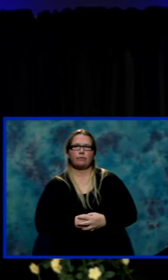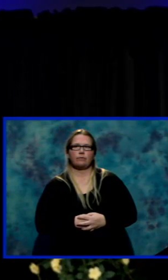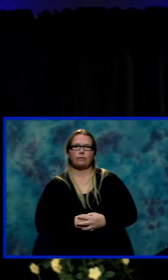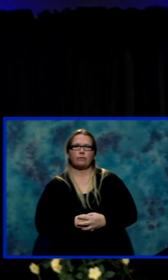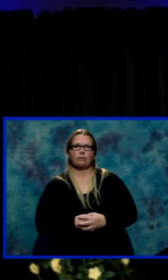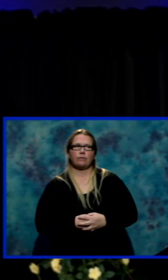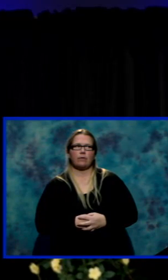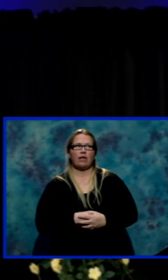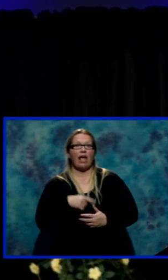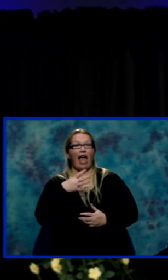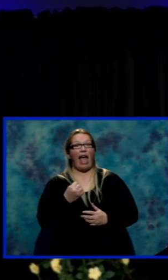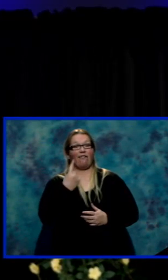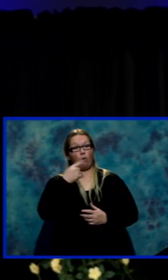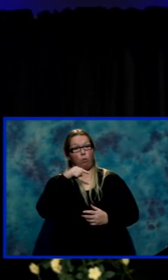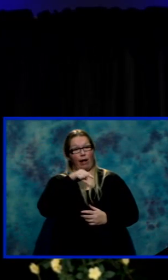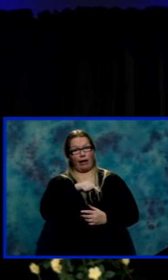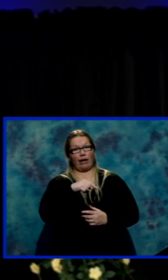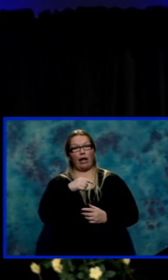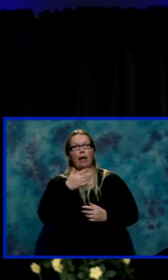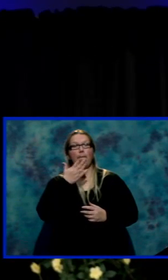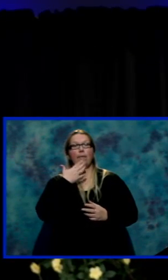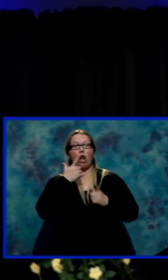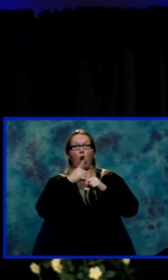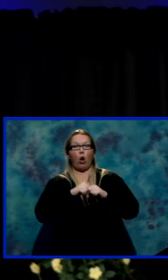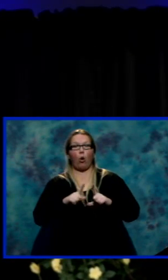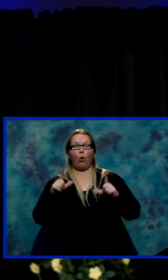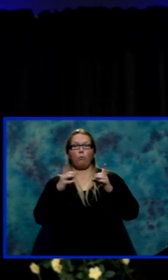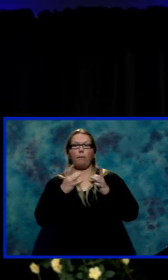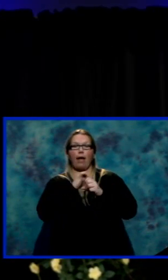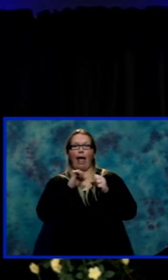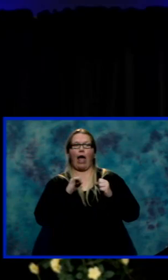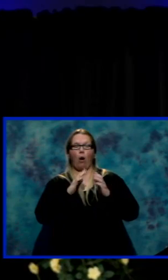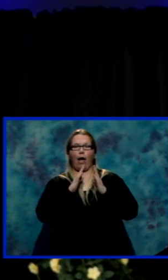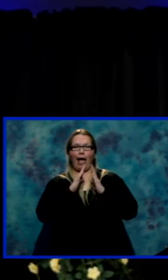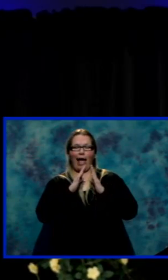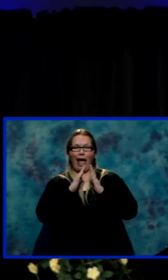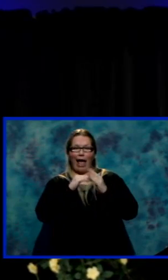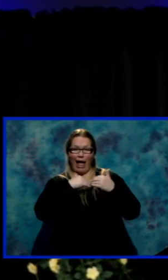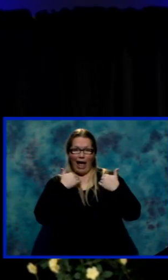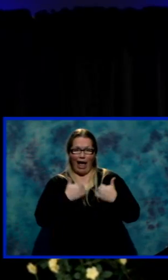There is an anonymous one here for the Lord to prepare our hearts to receive the answer to our prayers for healing.